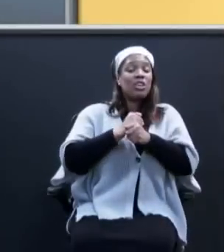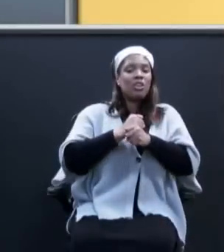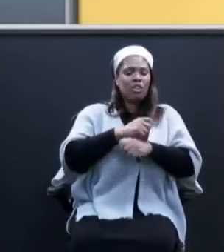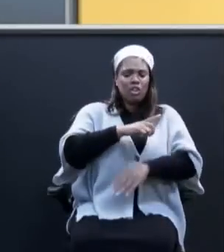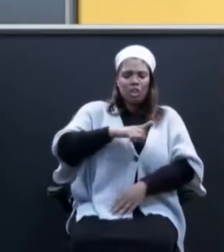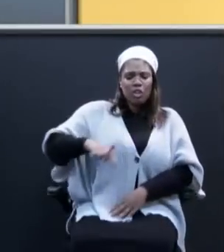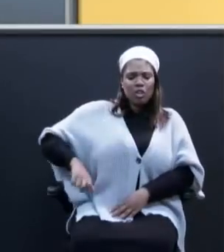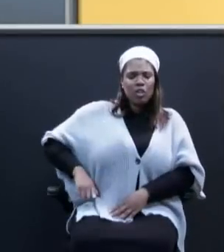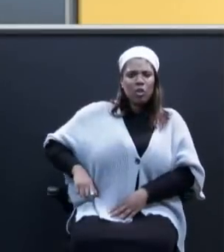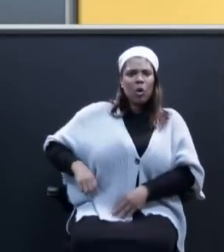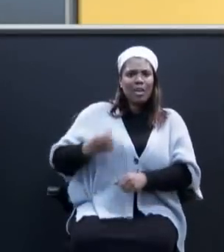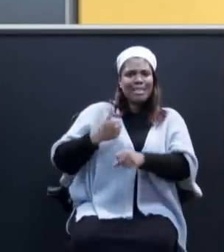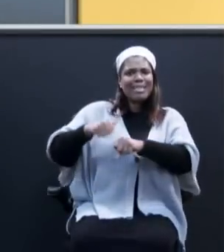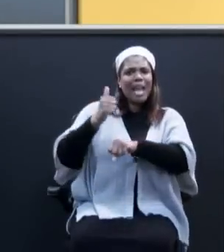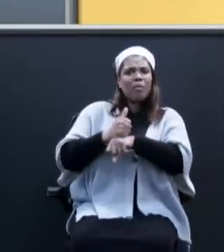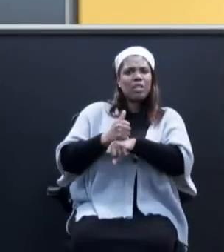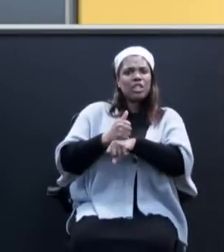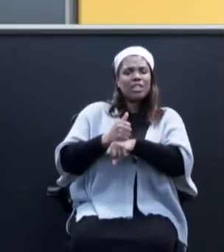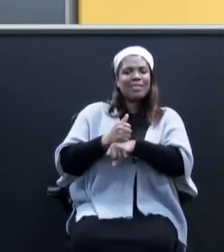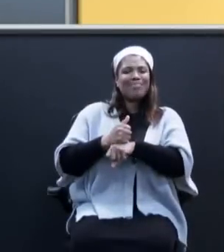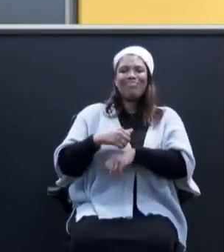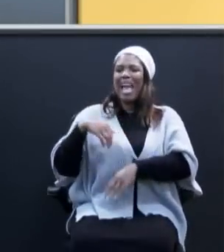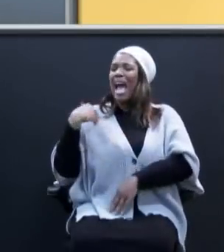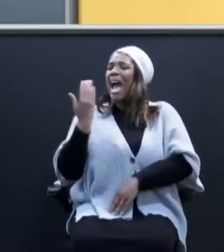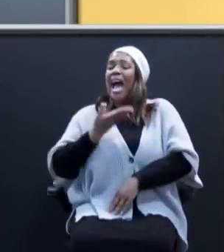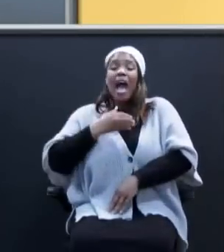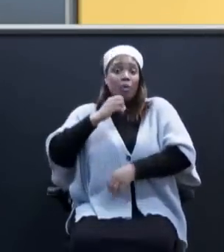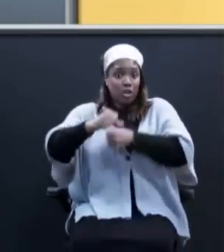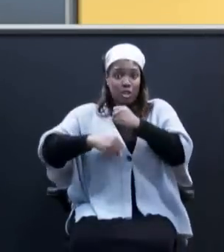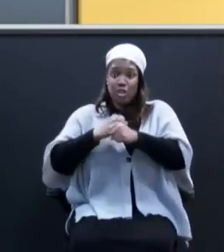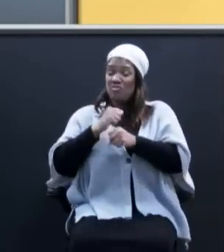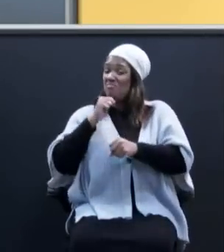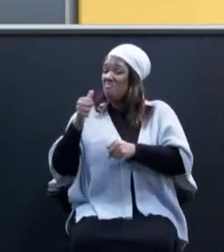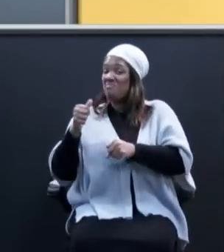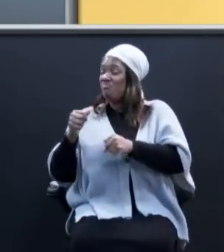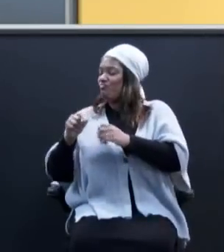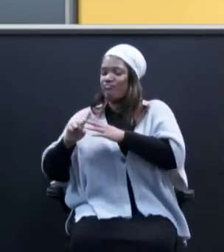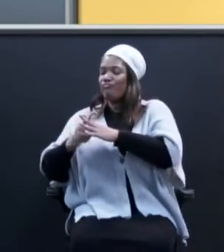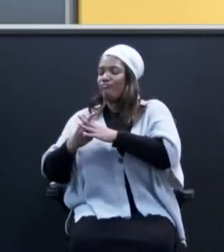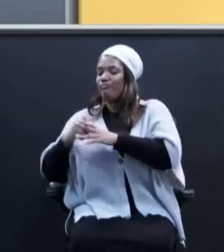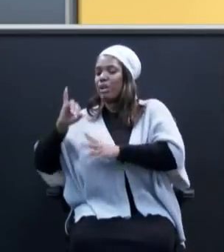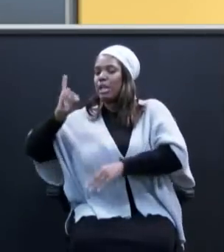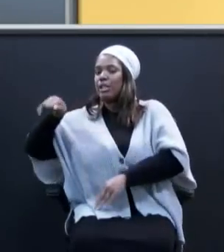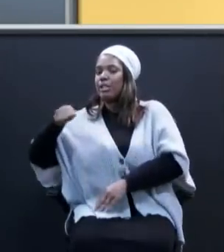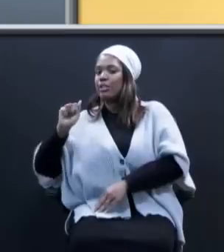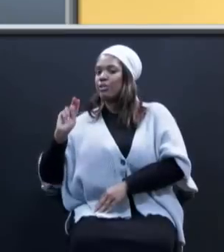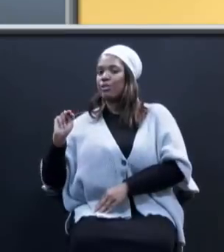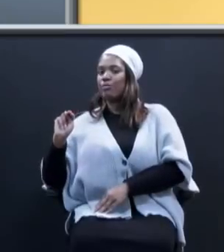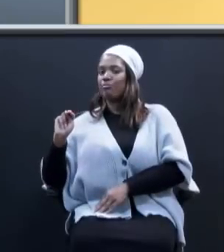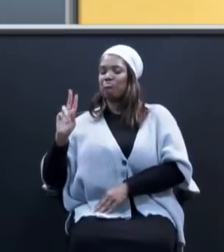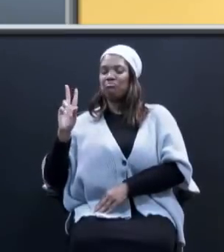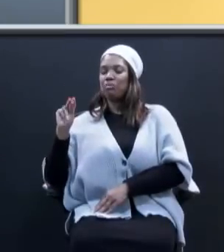why our year don't start in January, sister and brother. The Lord set the month.